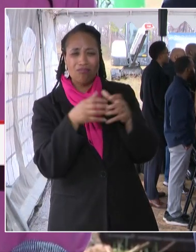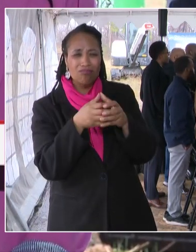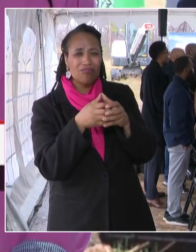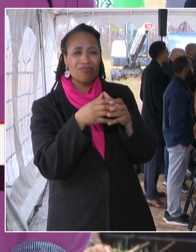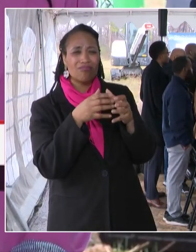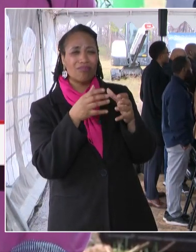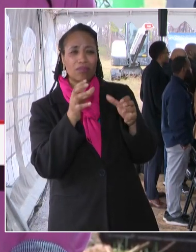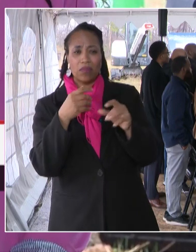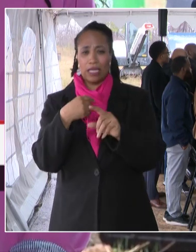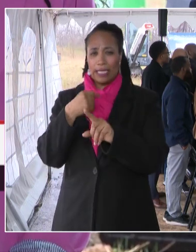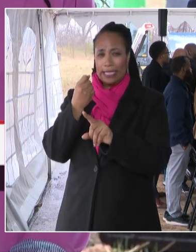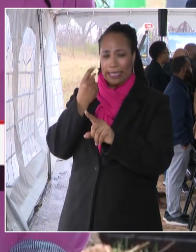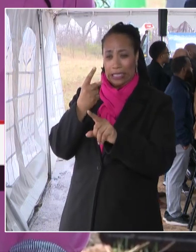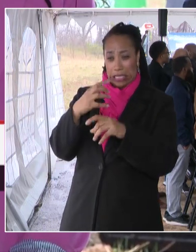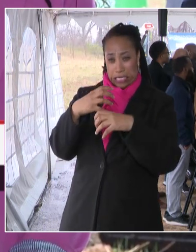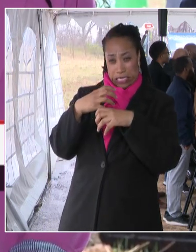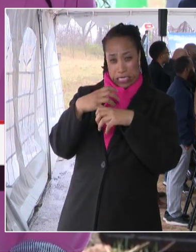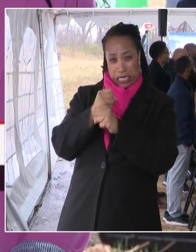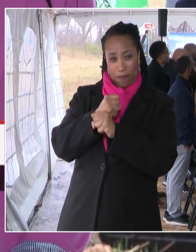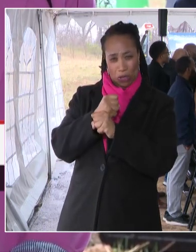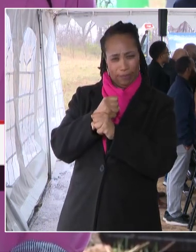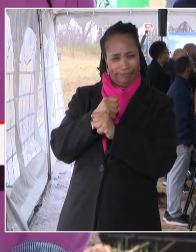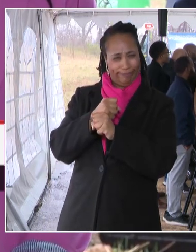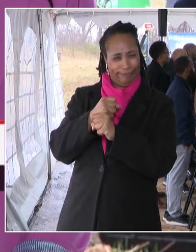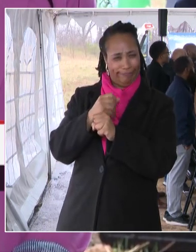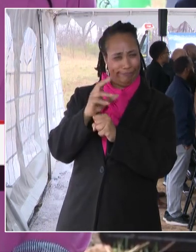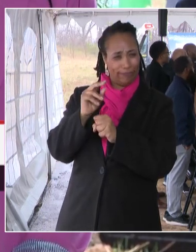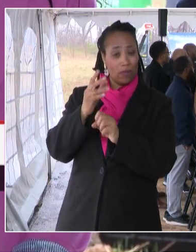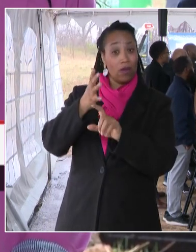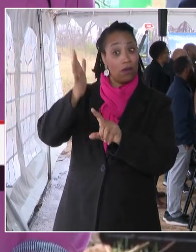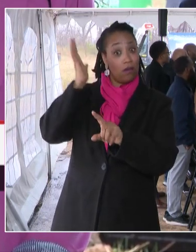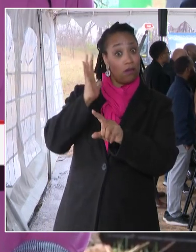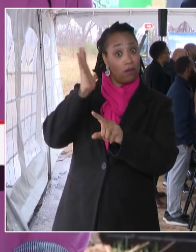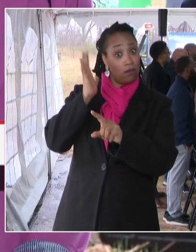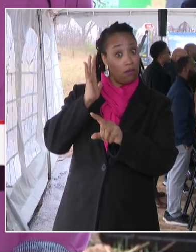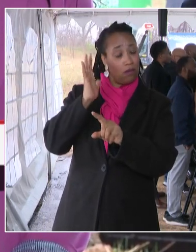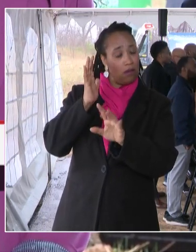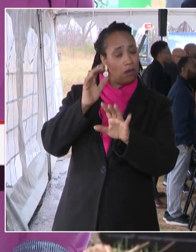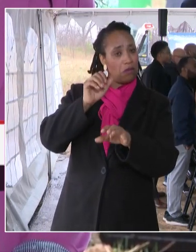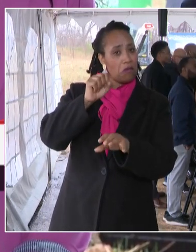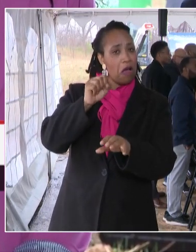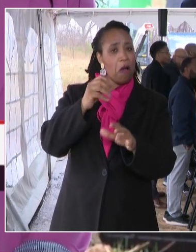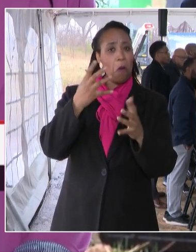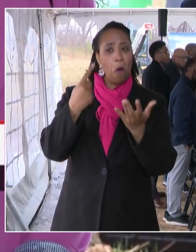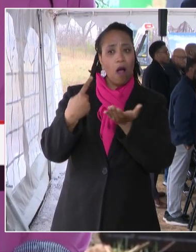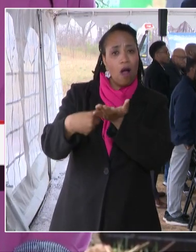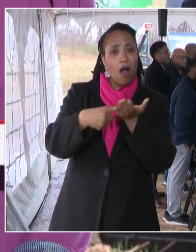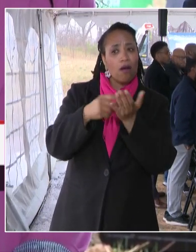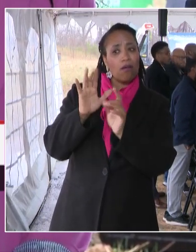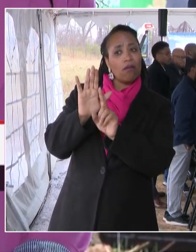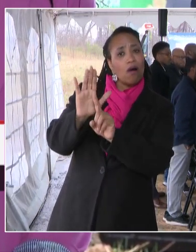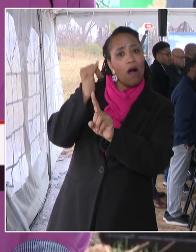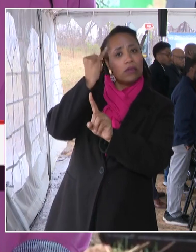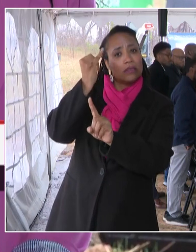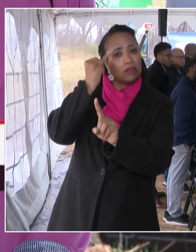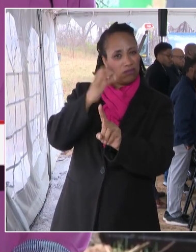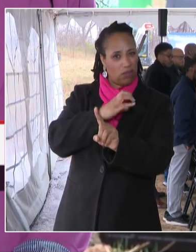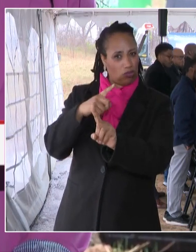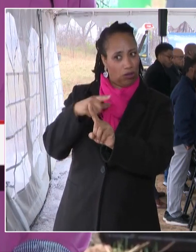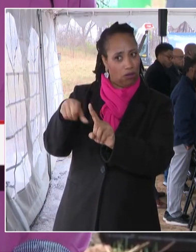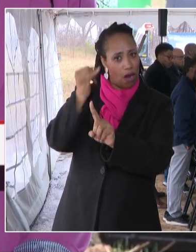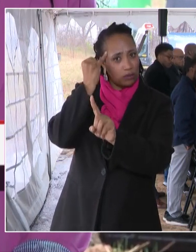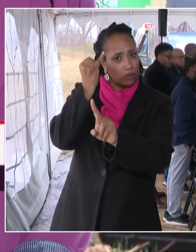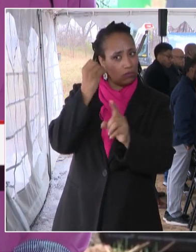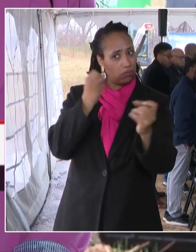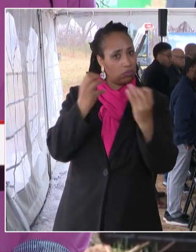but I'm very interested in working with the council on their ideas. And last question, does uncertainty in the House about